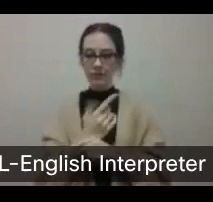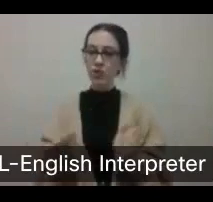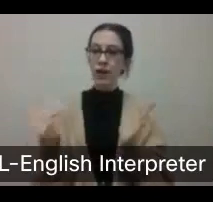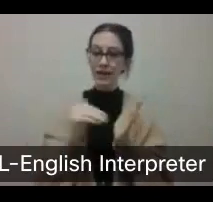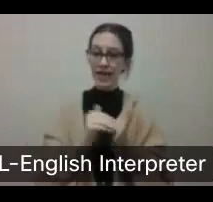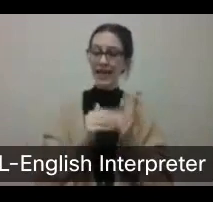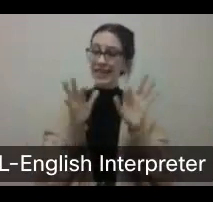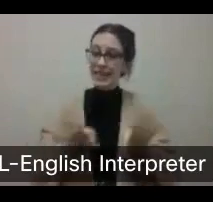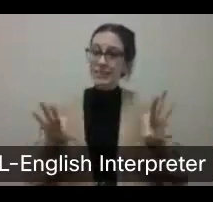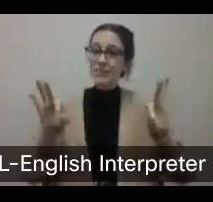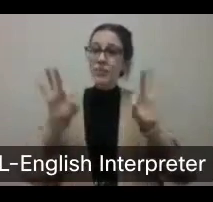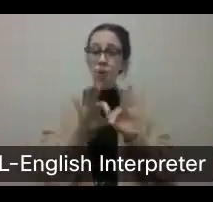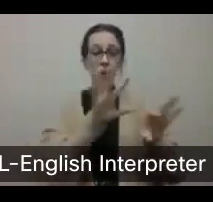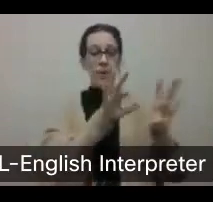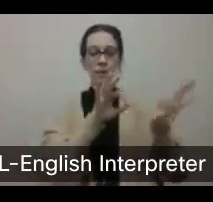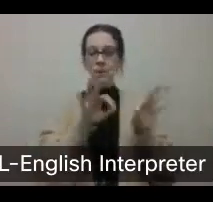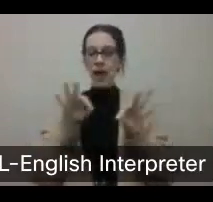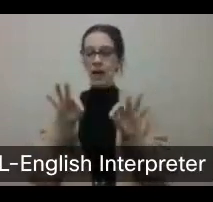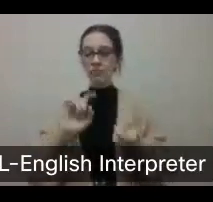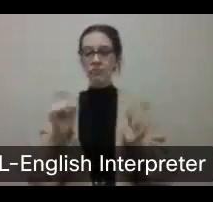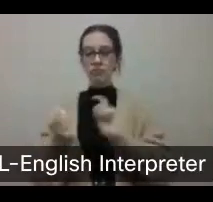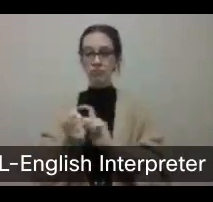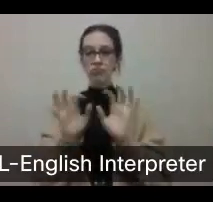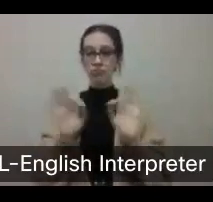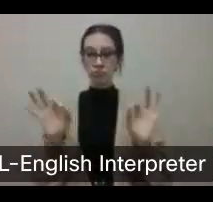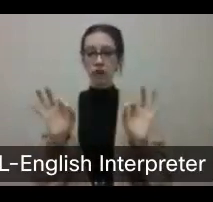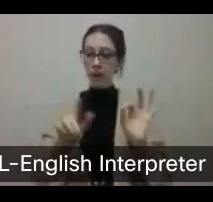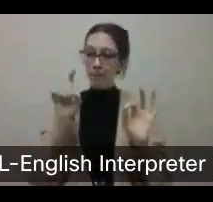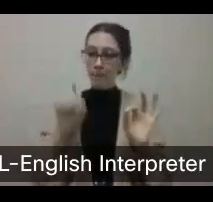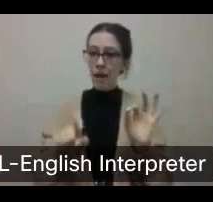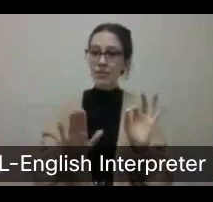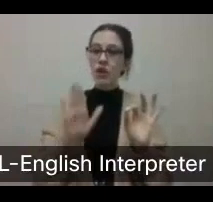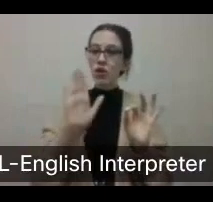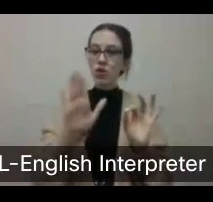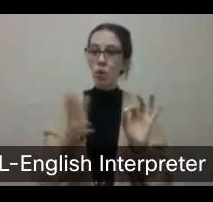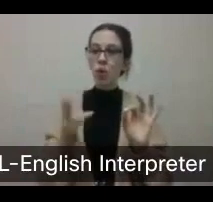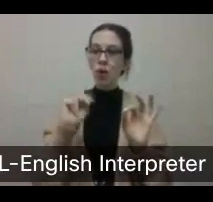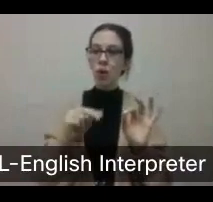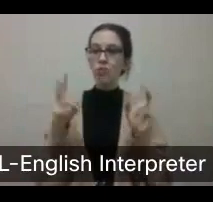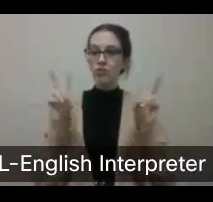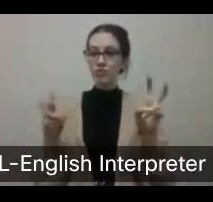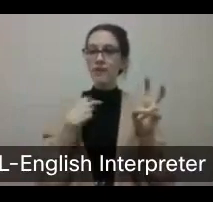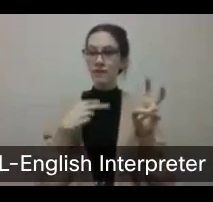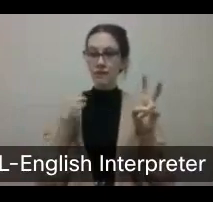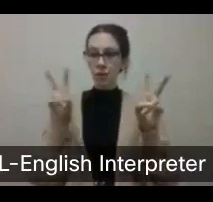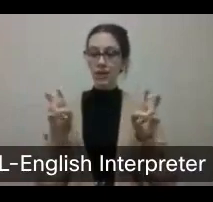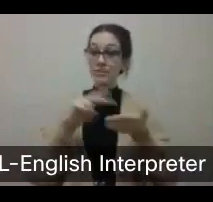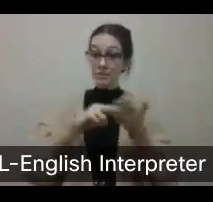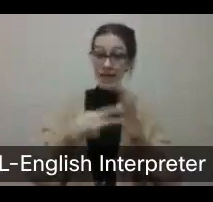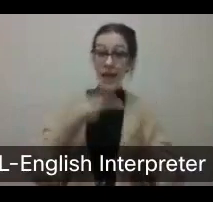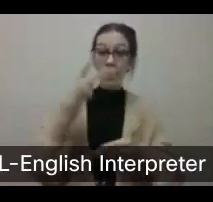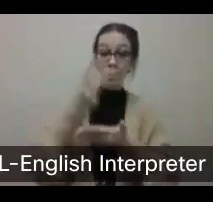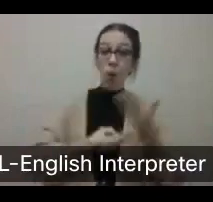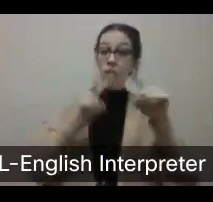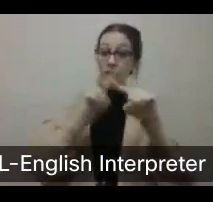which includes vocabulary and sentence structure. In the examples that we saw in the previous slide, although the